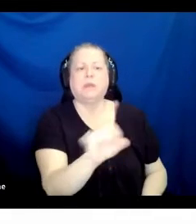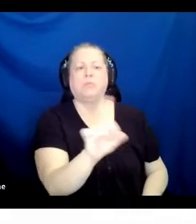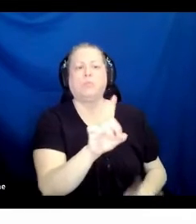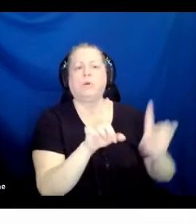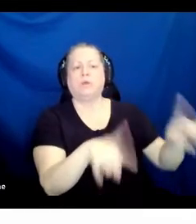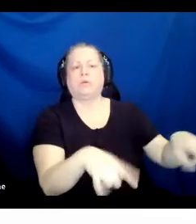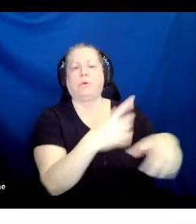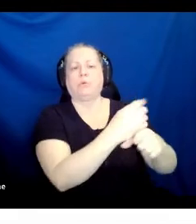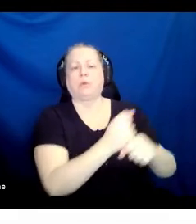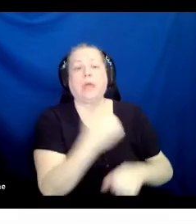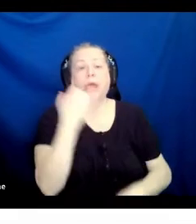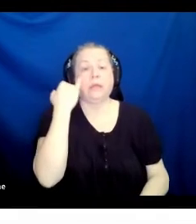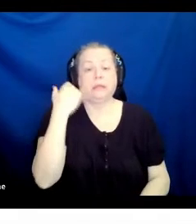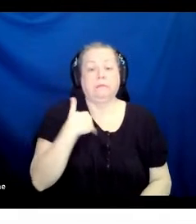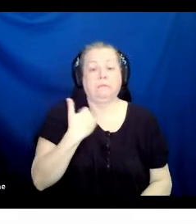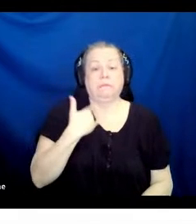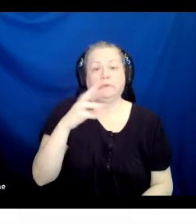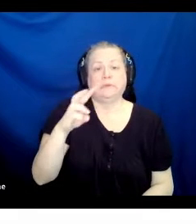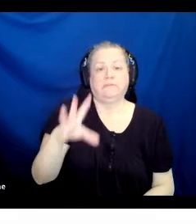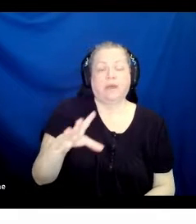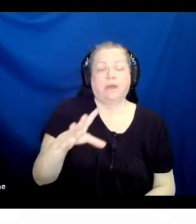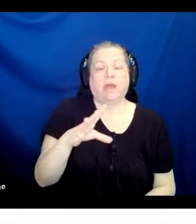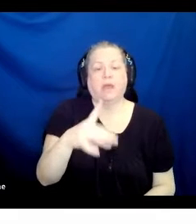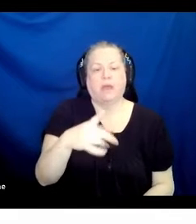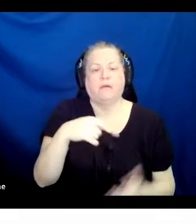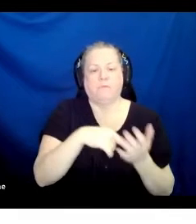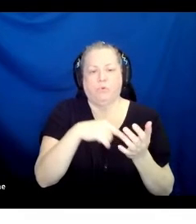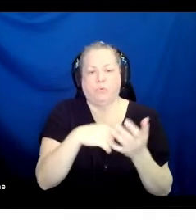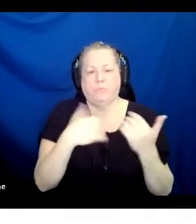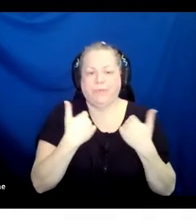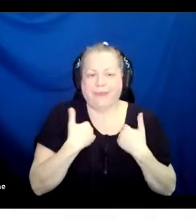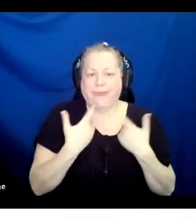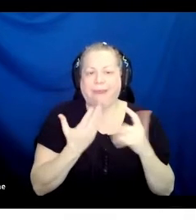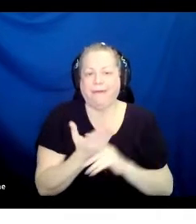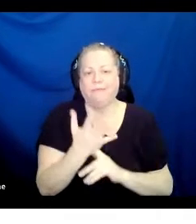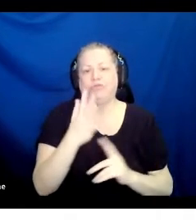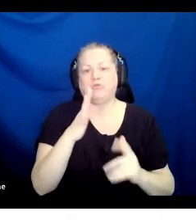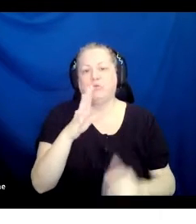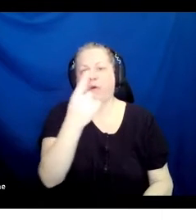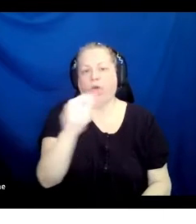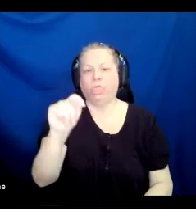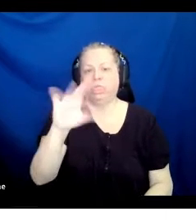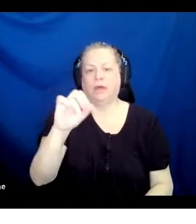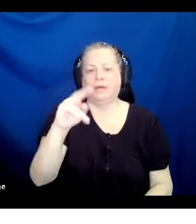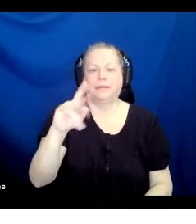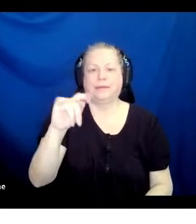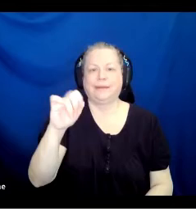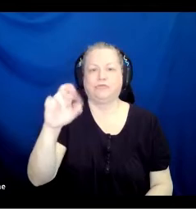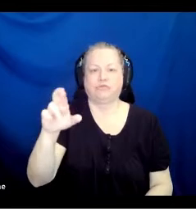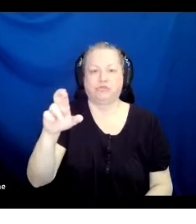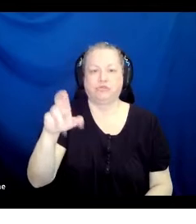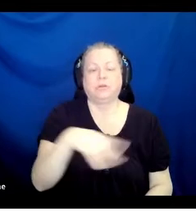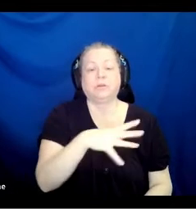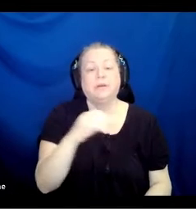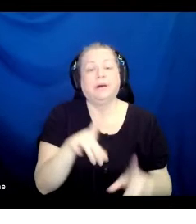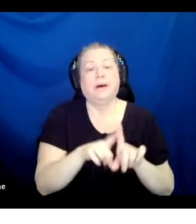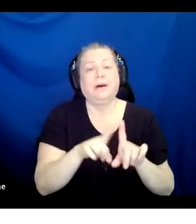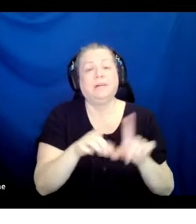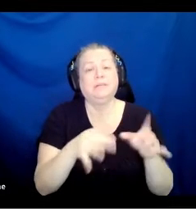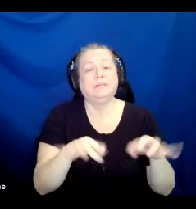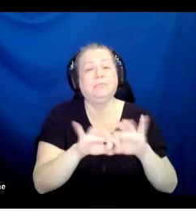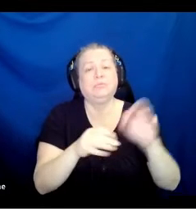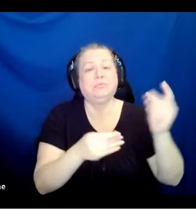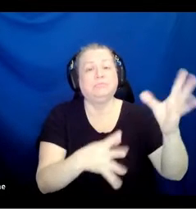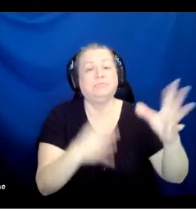members under 65, affordable plan options are available through the connector. And also it's important to note that